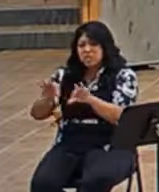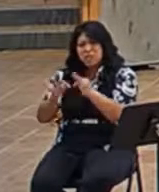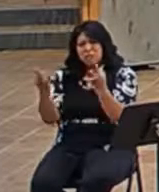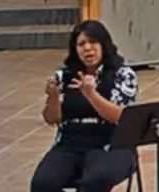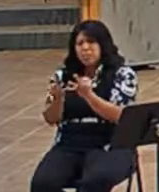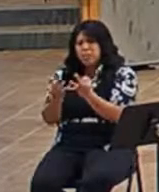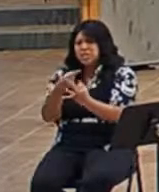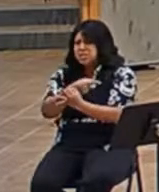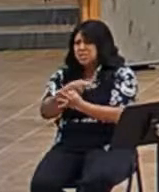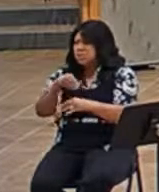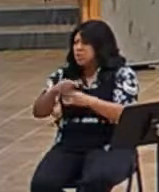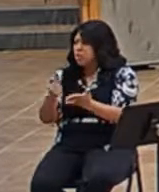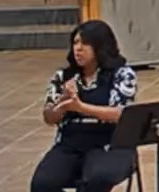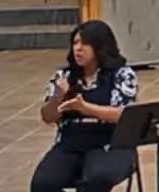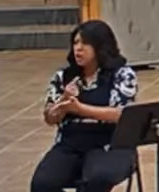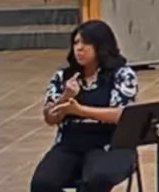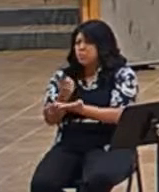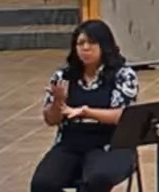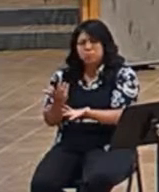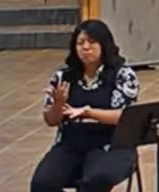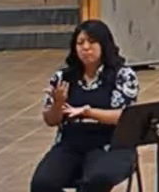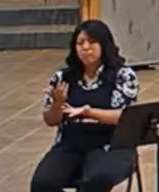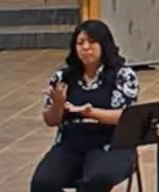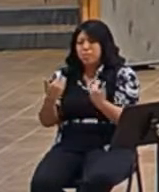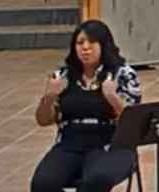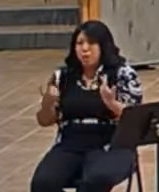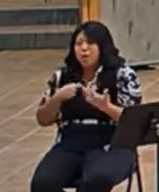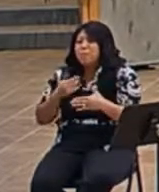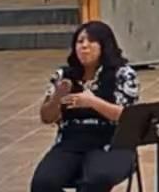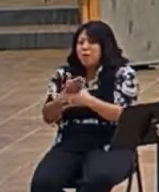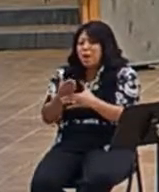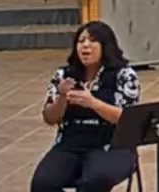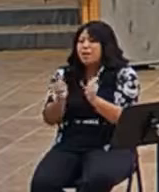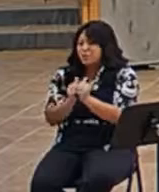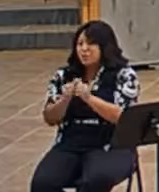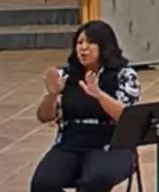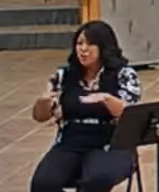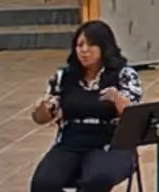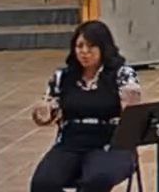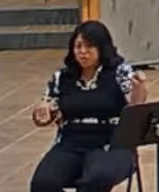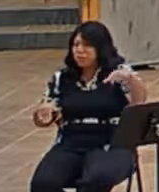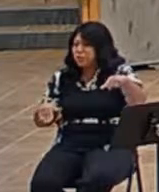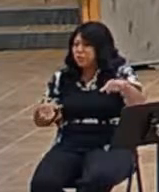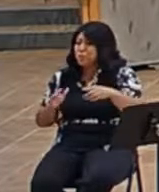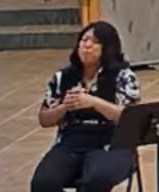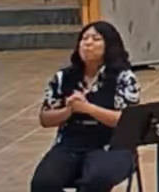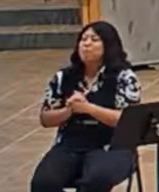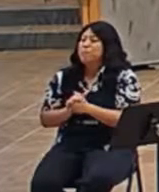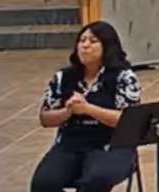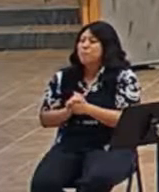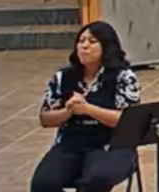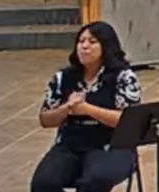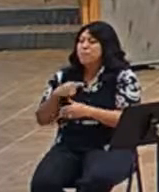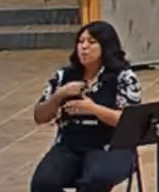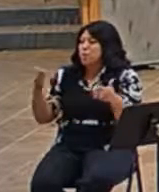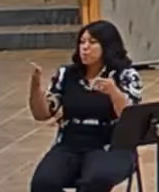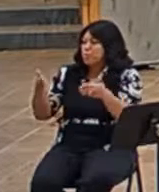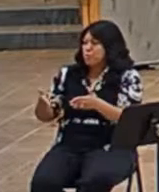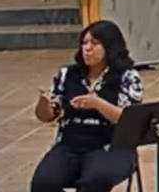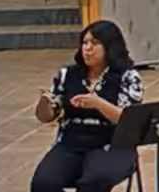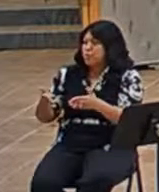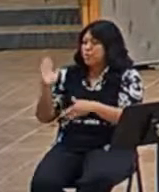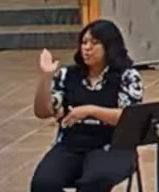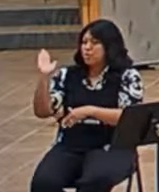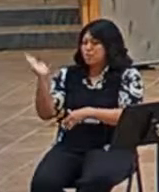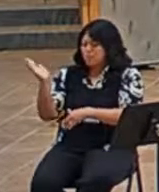were saying. Well, as I've shared with the children, and the one aspect I will focus on in